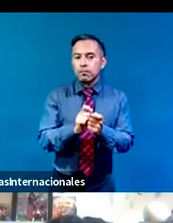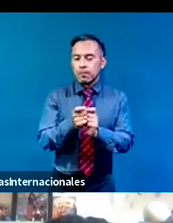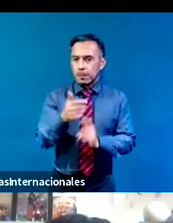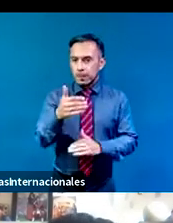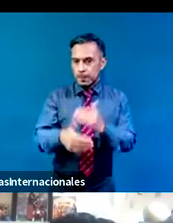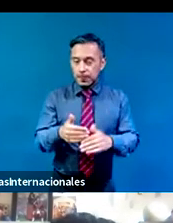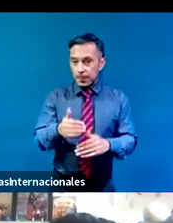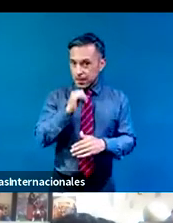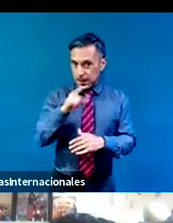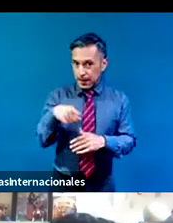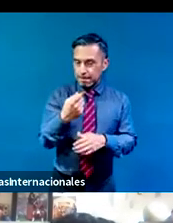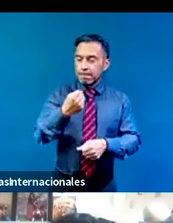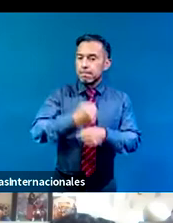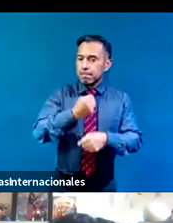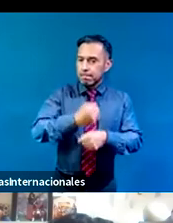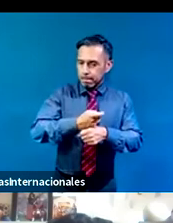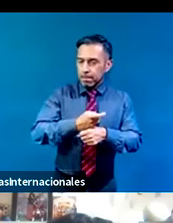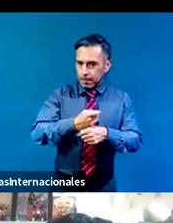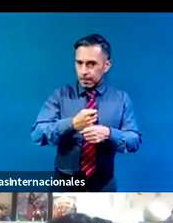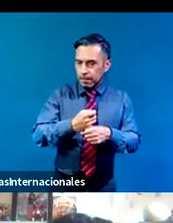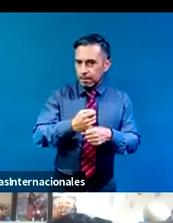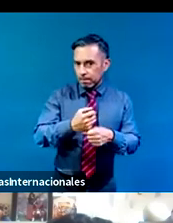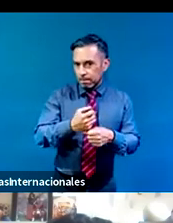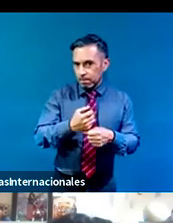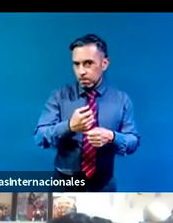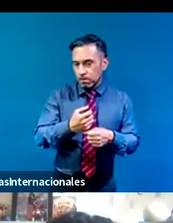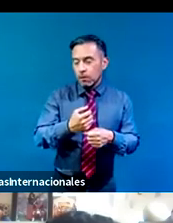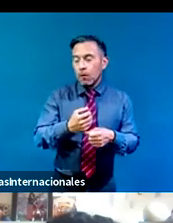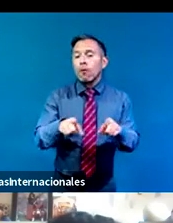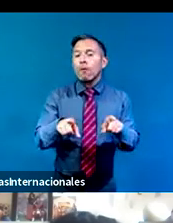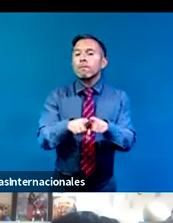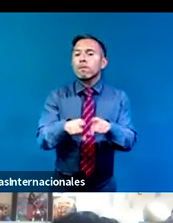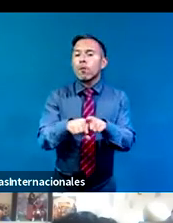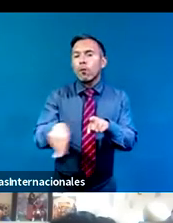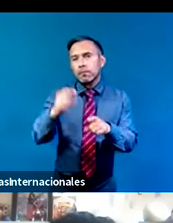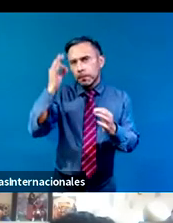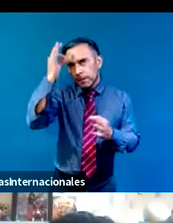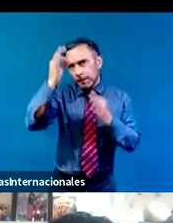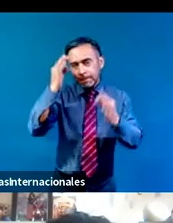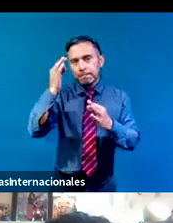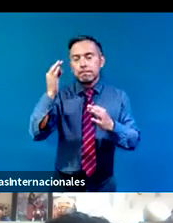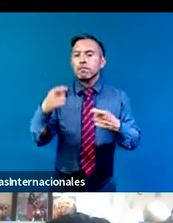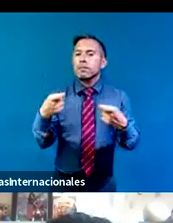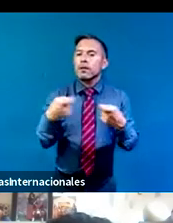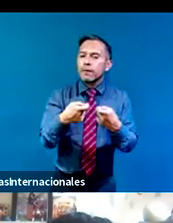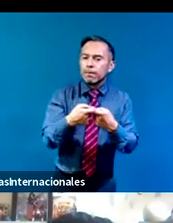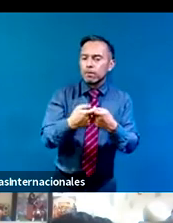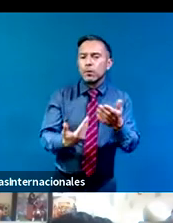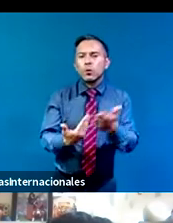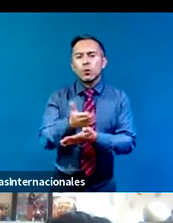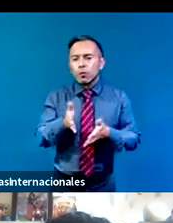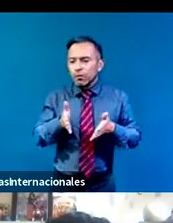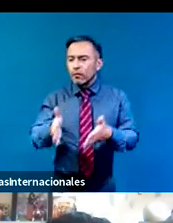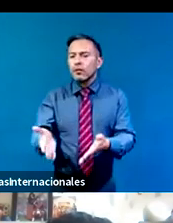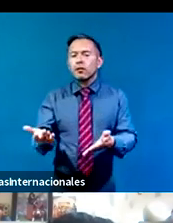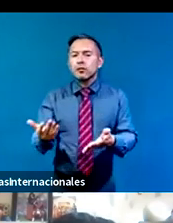thinking about energetically and a new way to produce and to consume. How does that relate as well with the